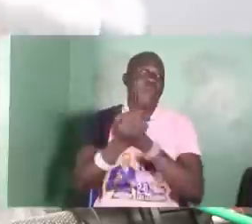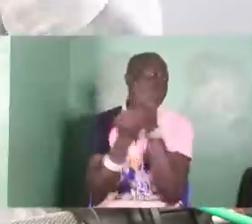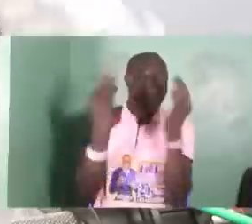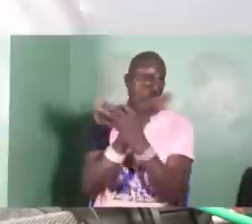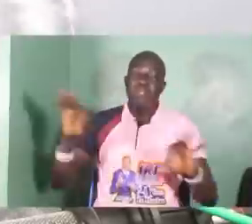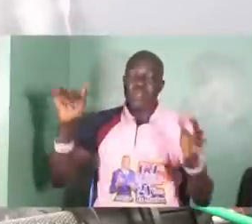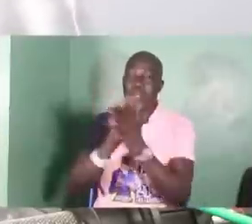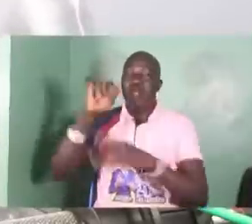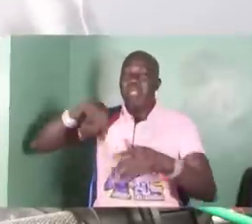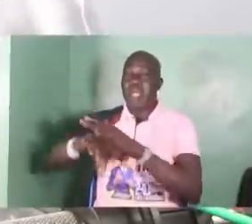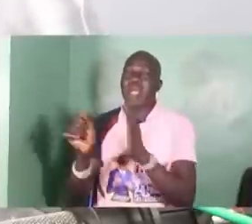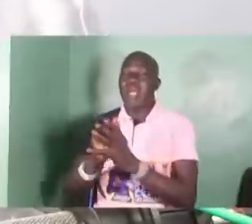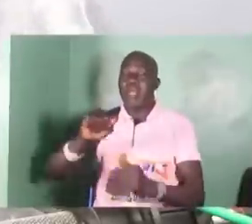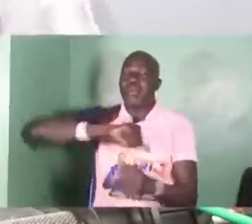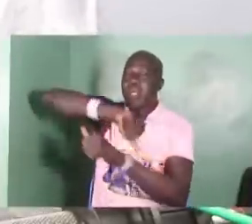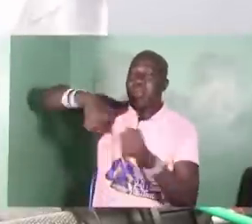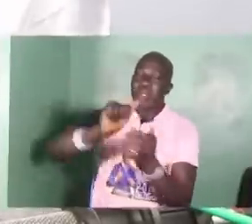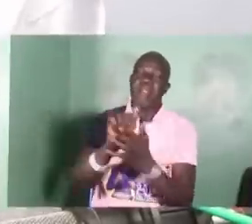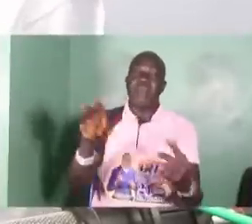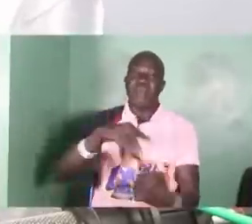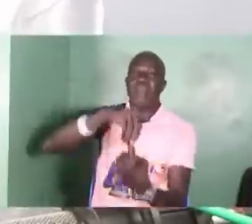They are expecting to collect